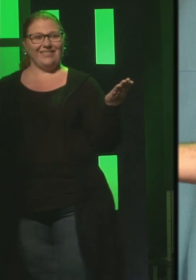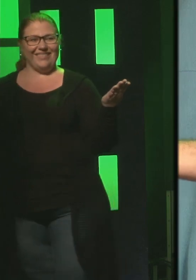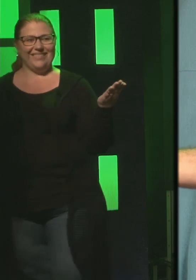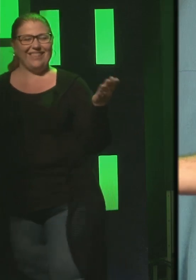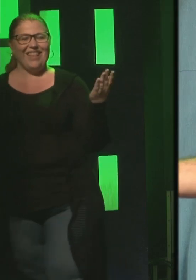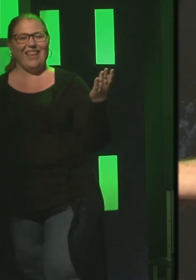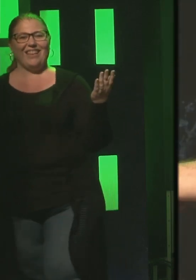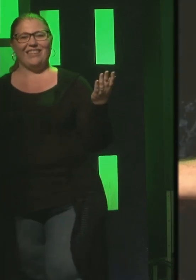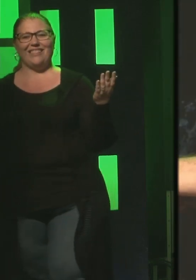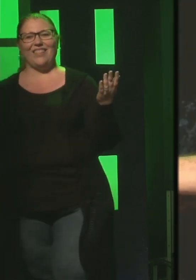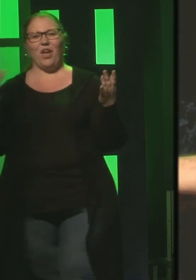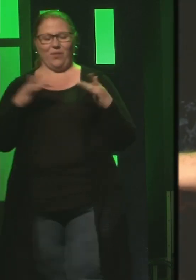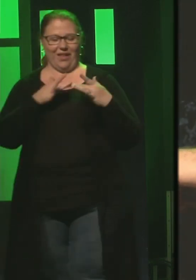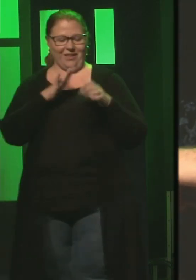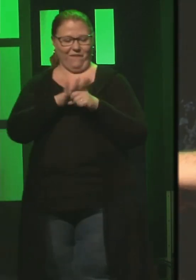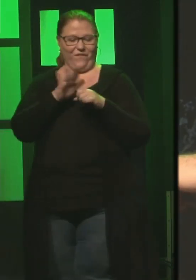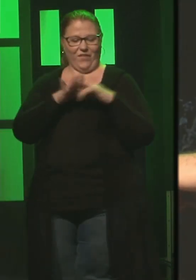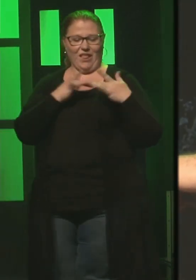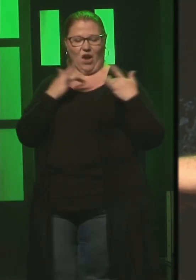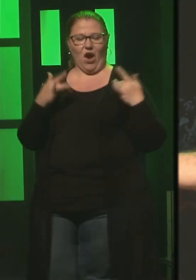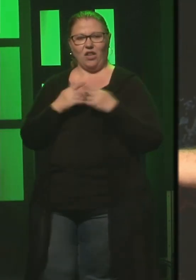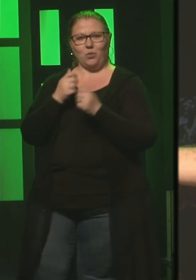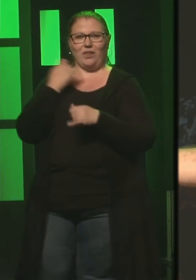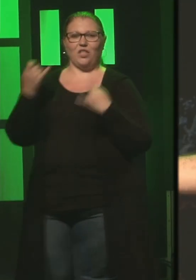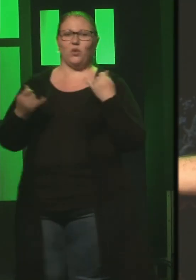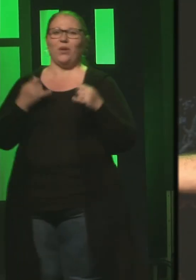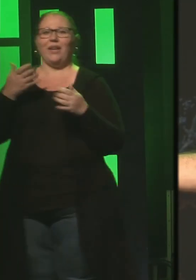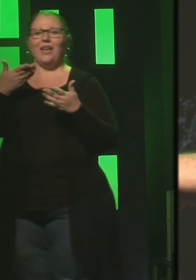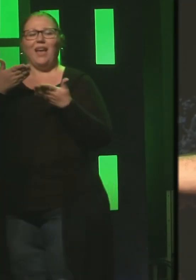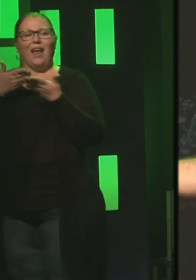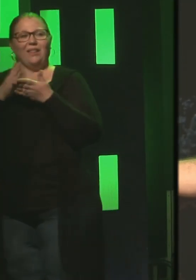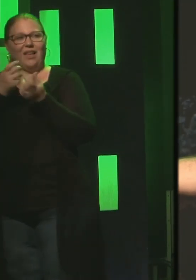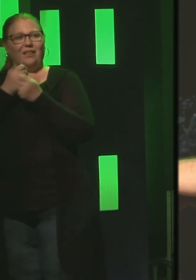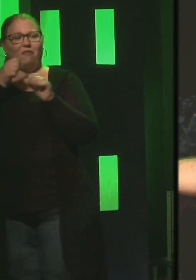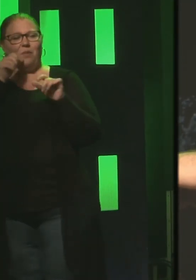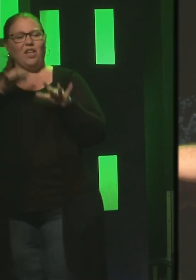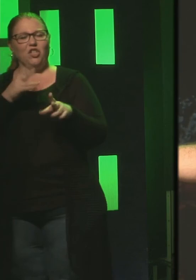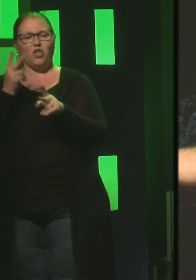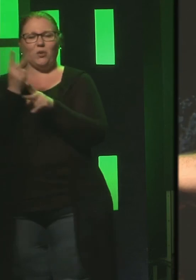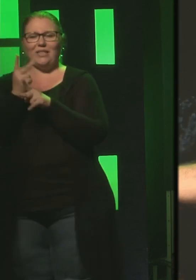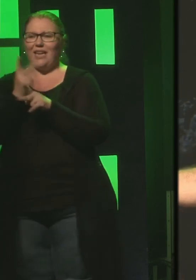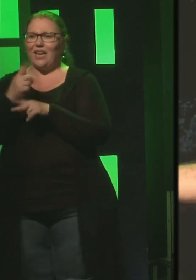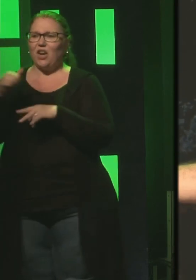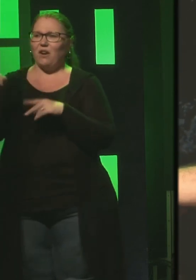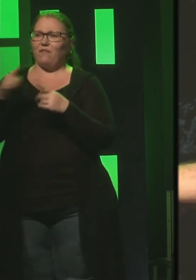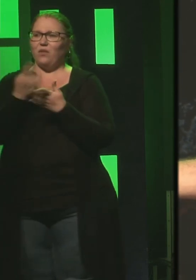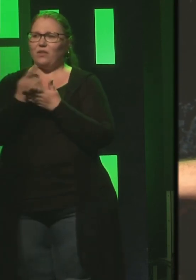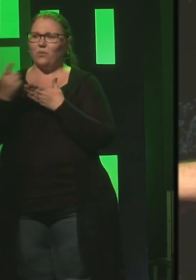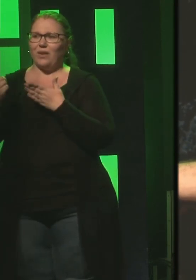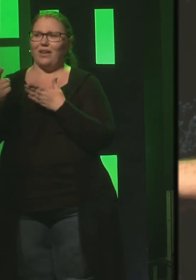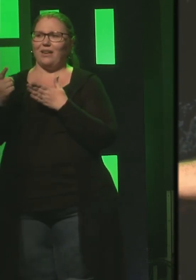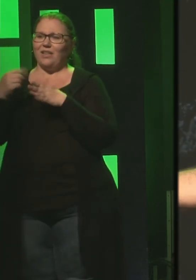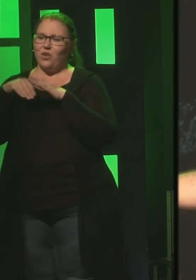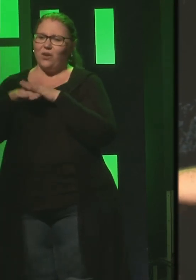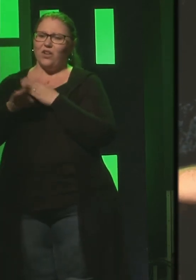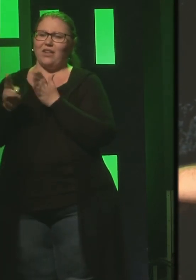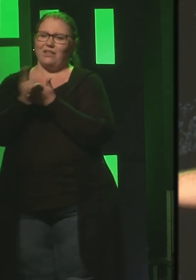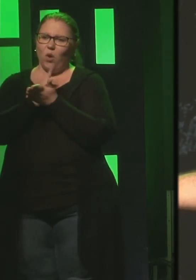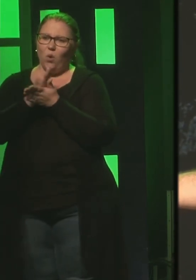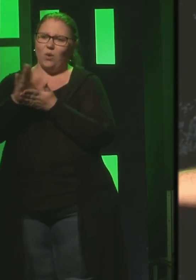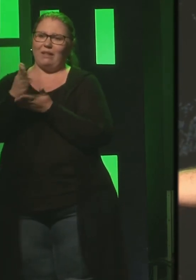floats, but let's fill our hearts with this joy. So may love bless you and keep you this week as you enter into the sacredness of your